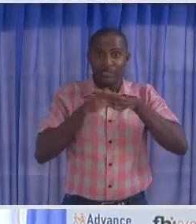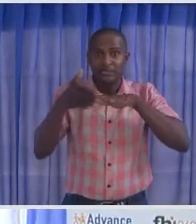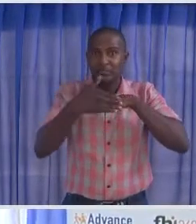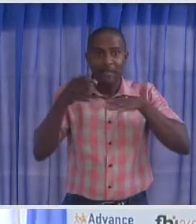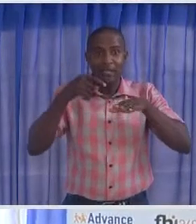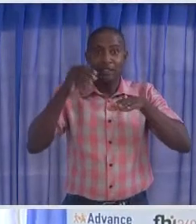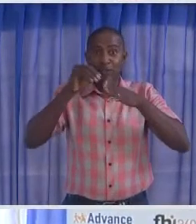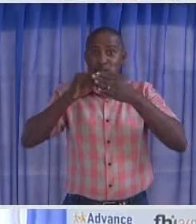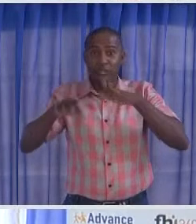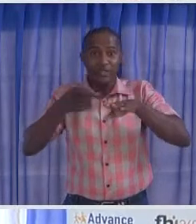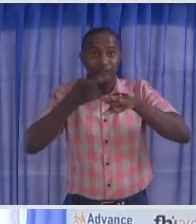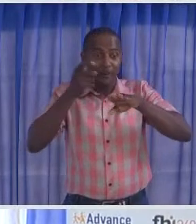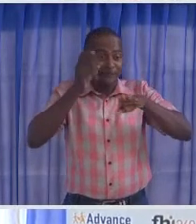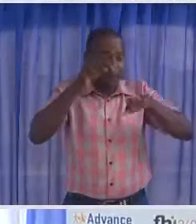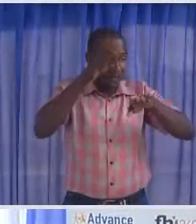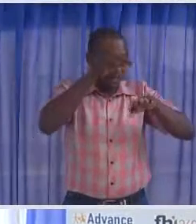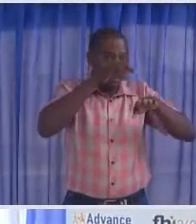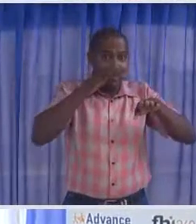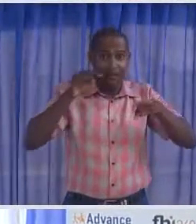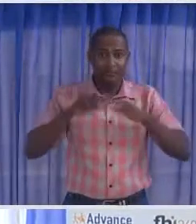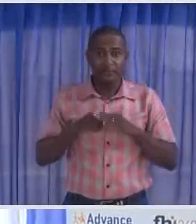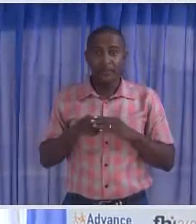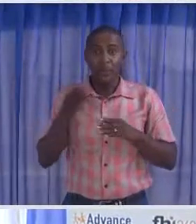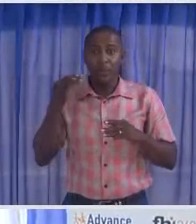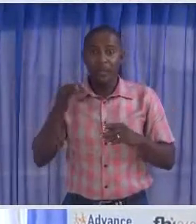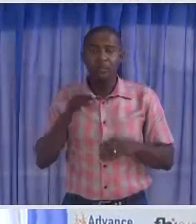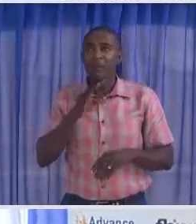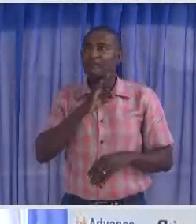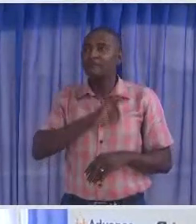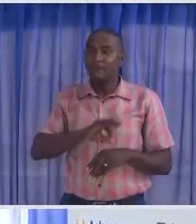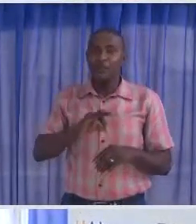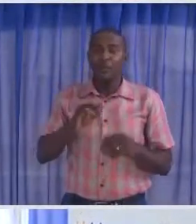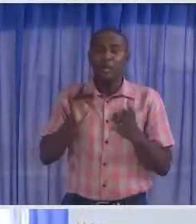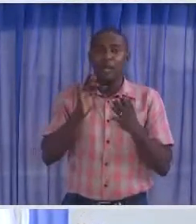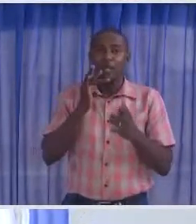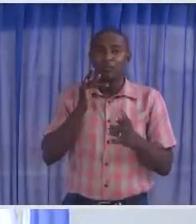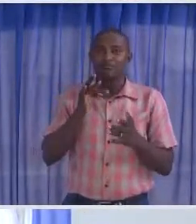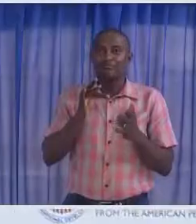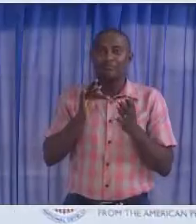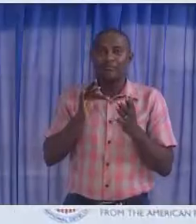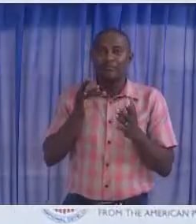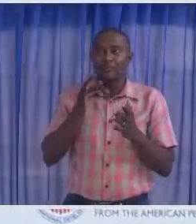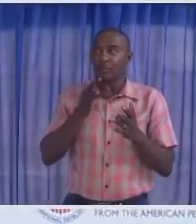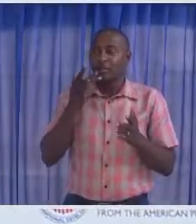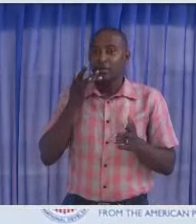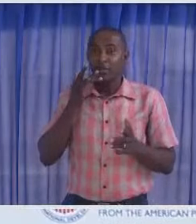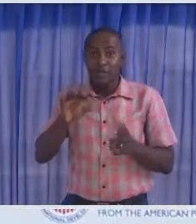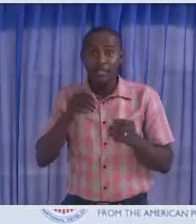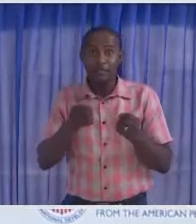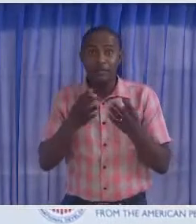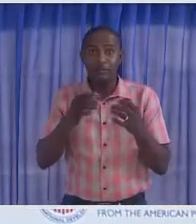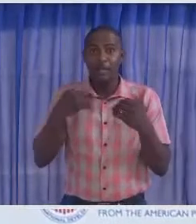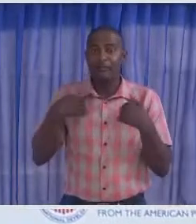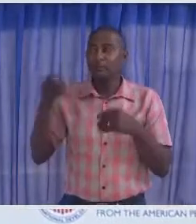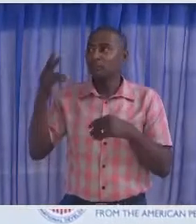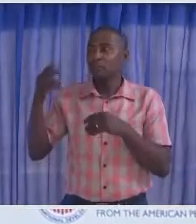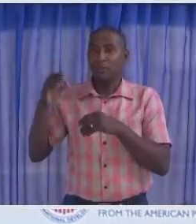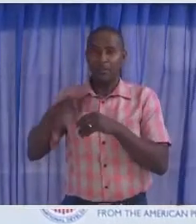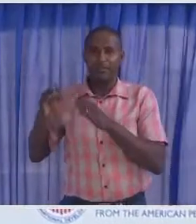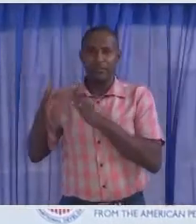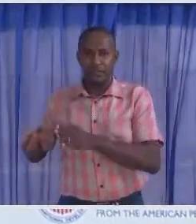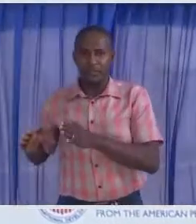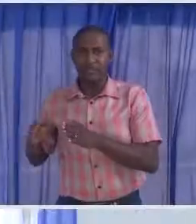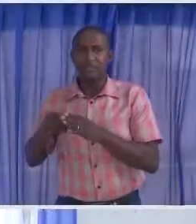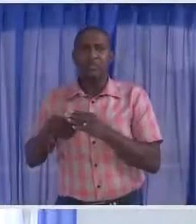been fortunate enough to have had benefactors restoring 2 of our dormitories. And So so you can we're, keep more